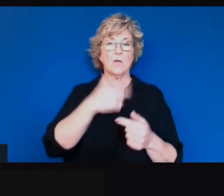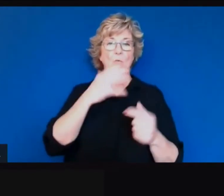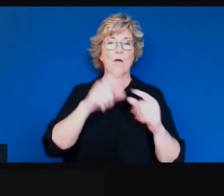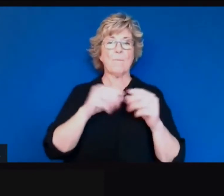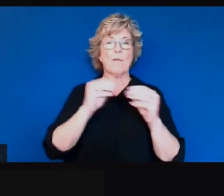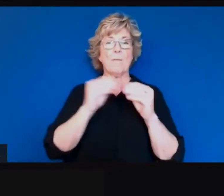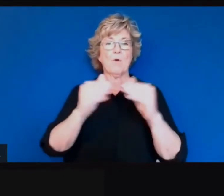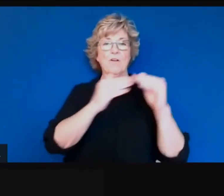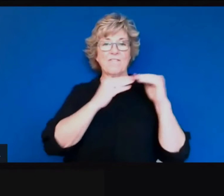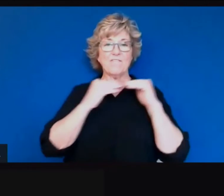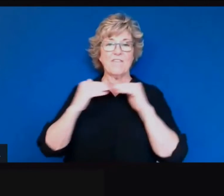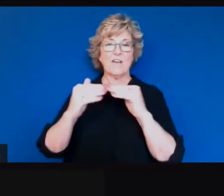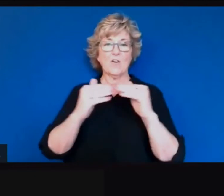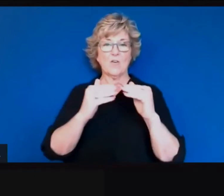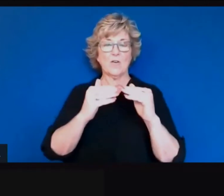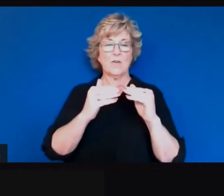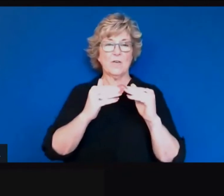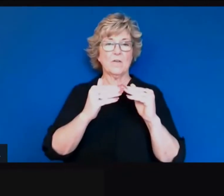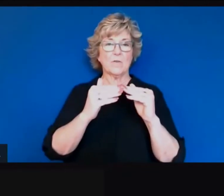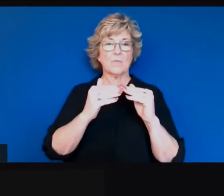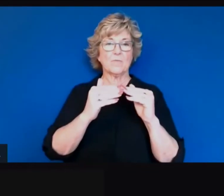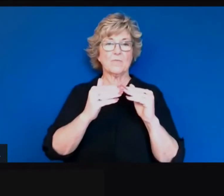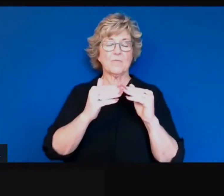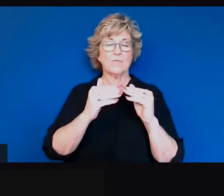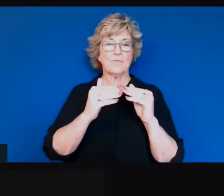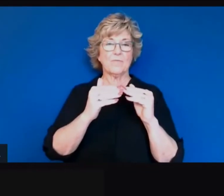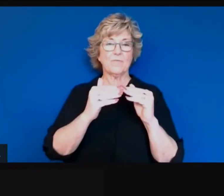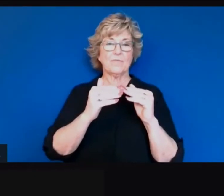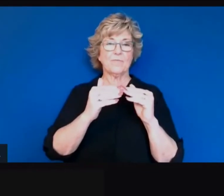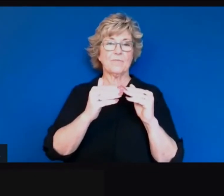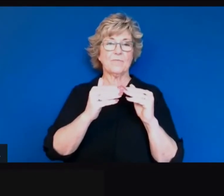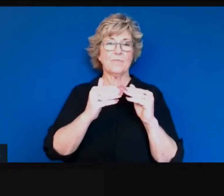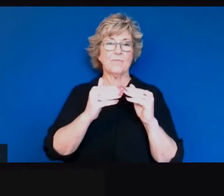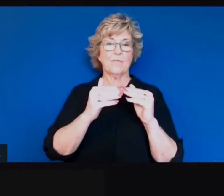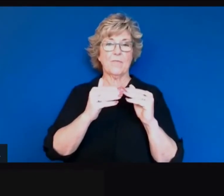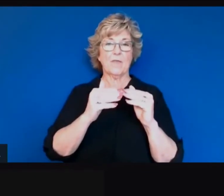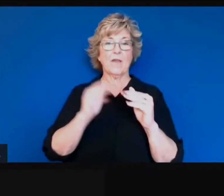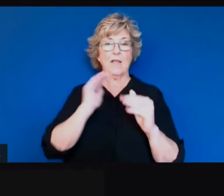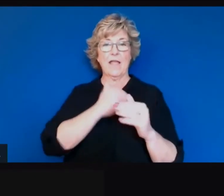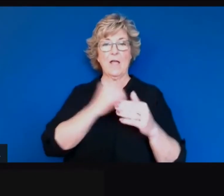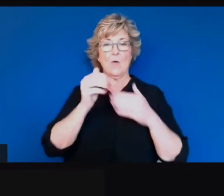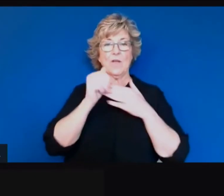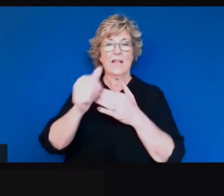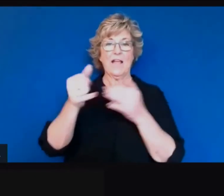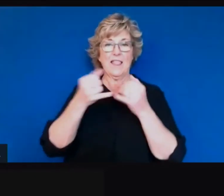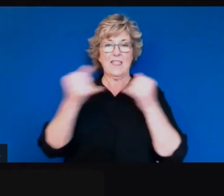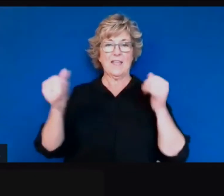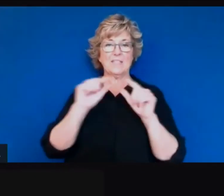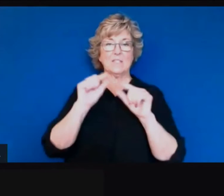equity terms and terms that are well described by our guidelines working group.